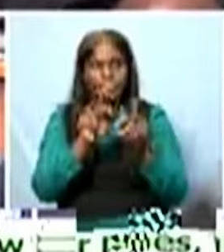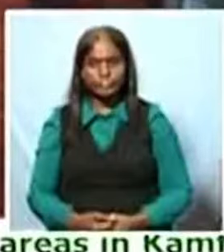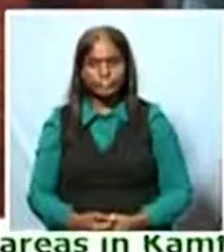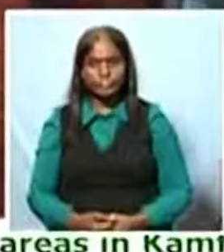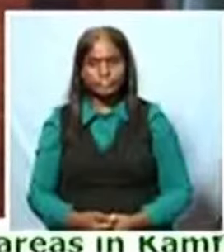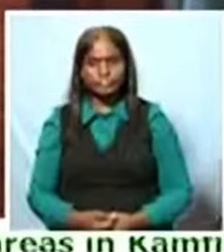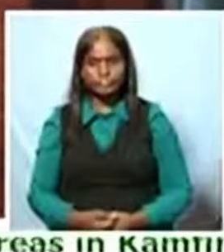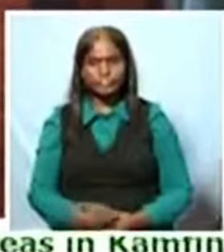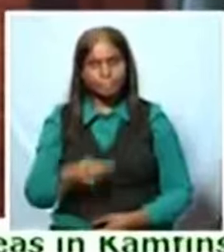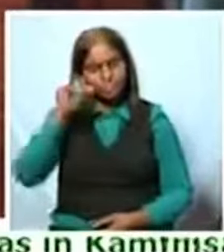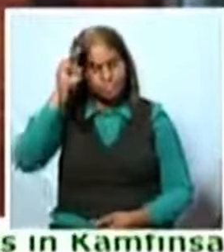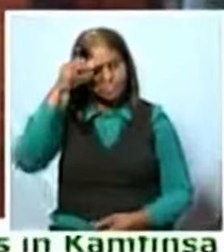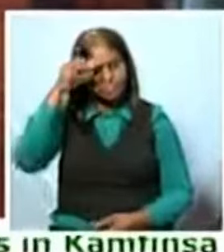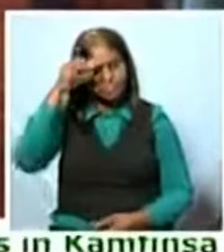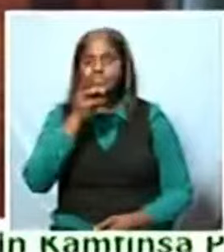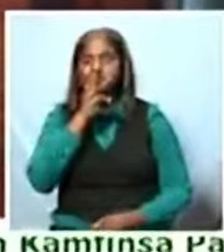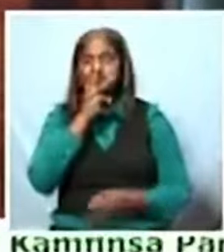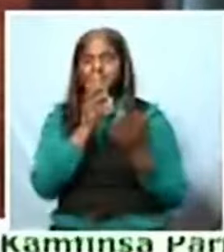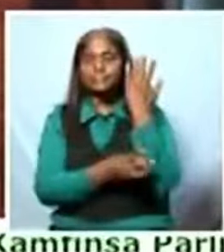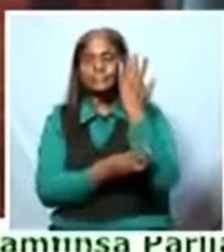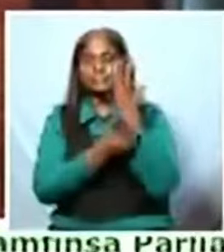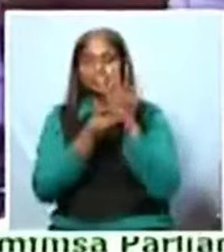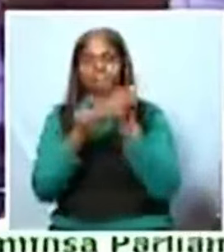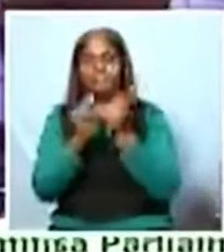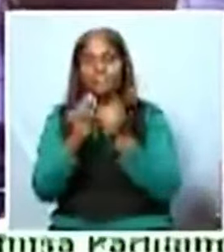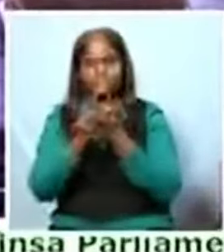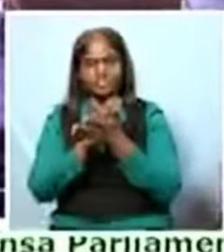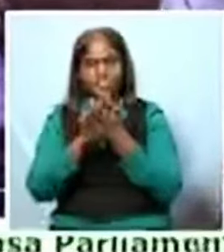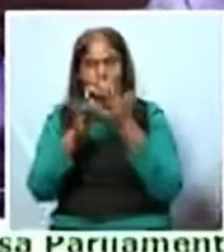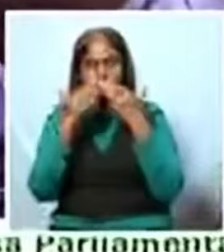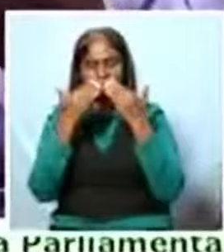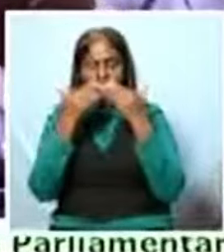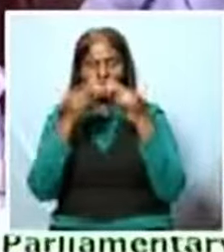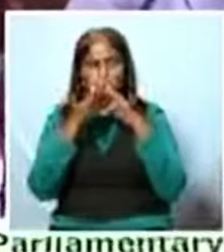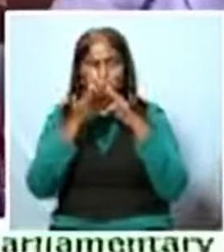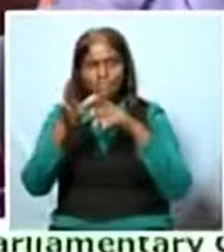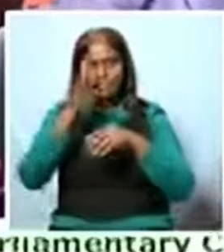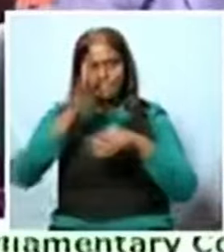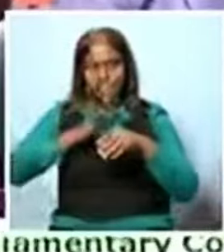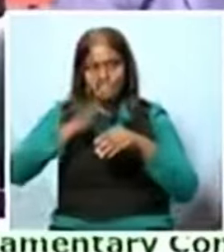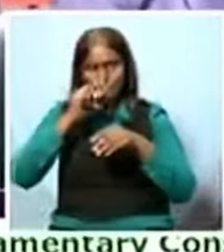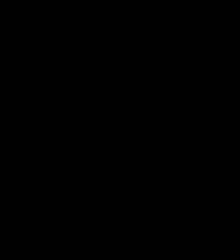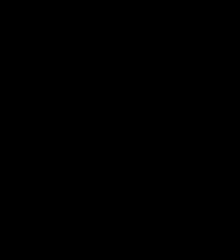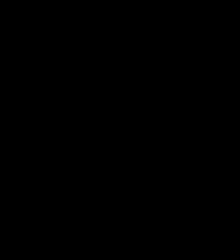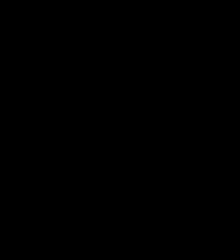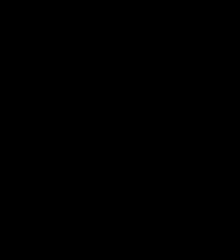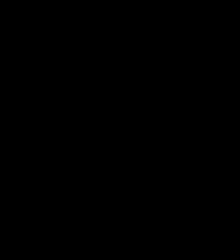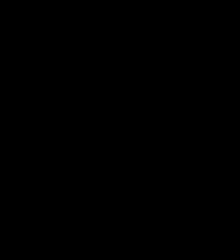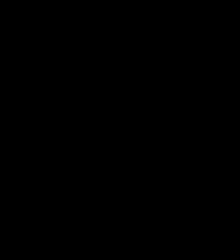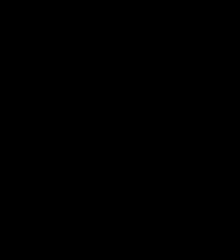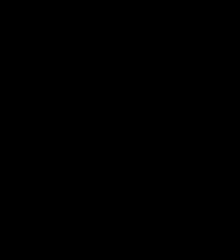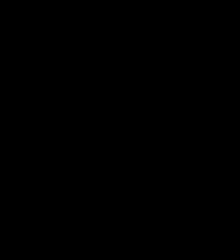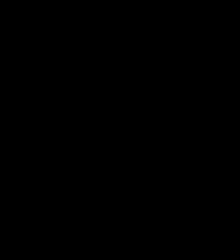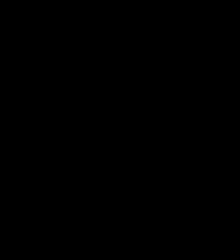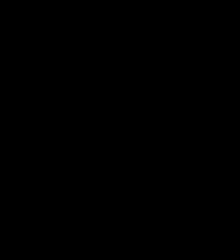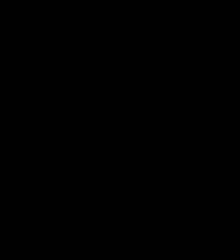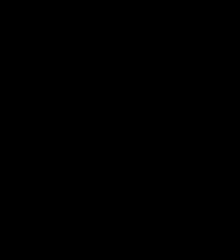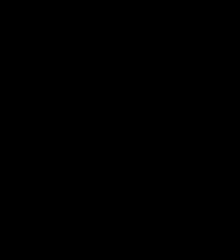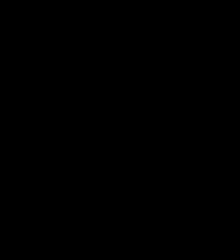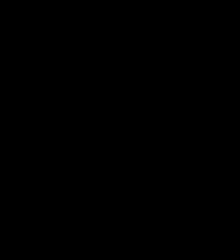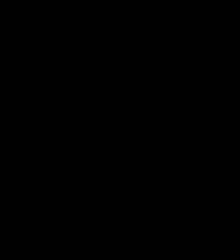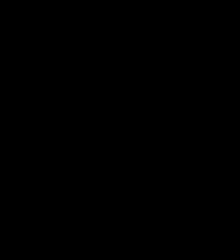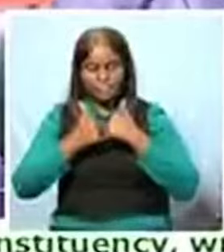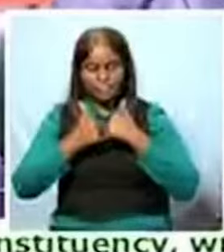Minister of Water Development and Sanitation. Thank you very much, Madam Speaker. As I clearly